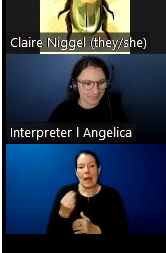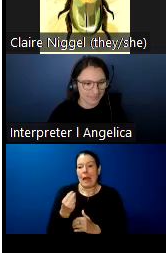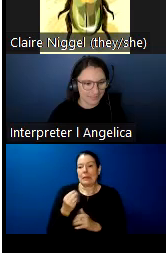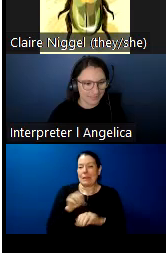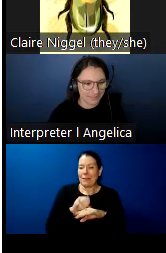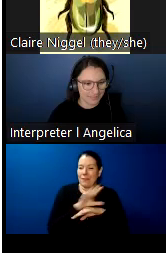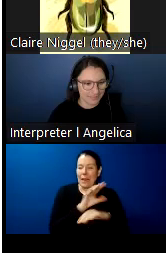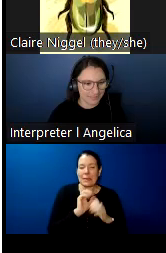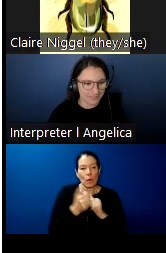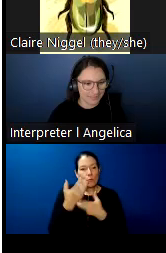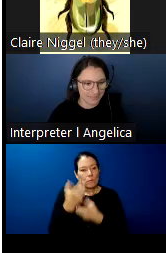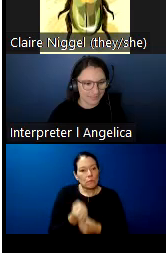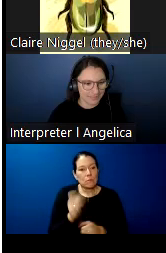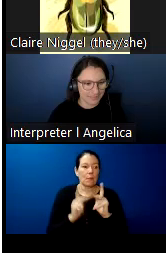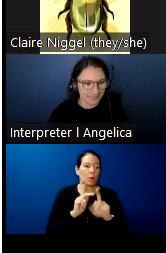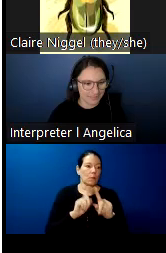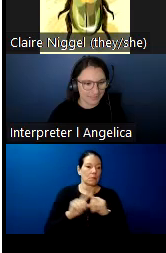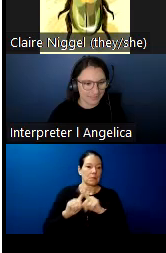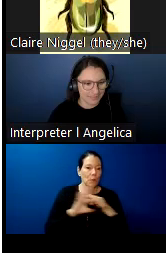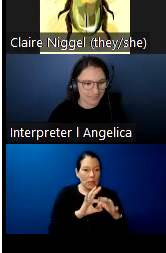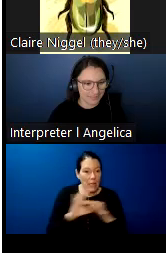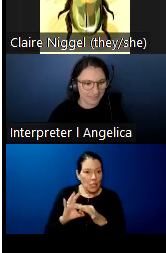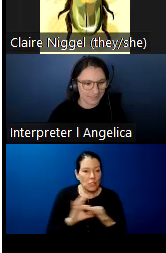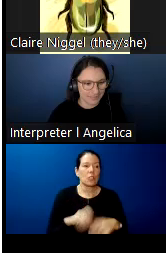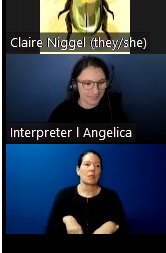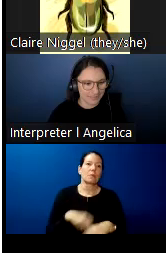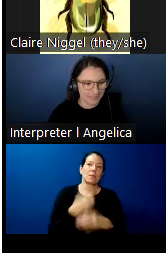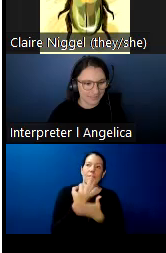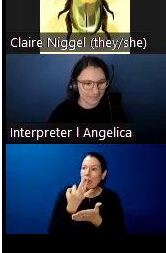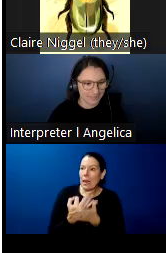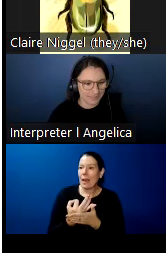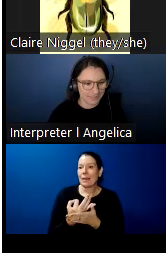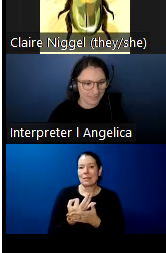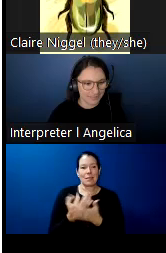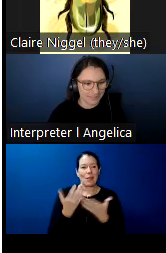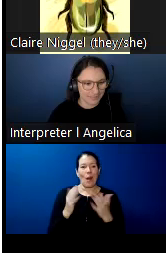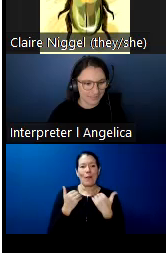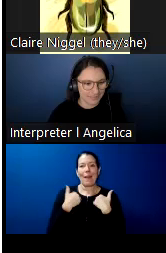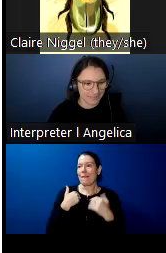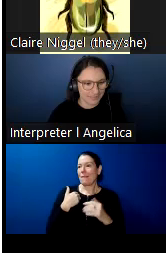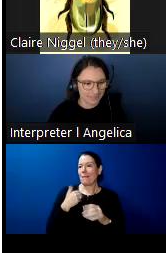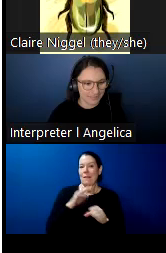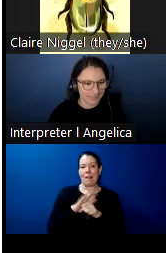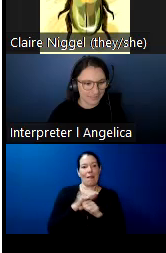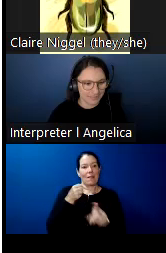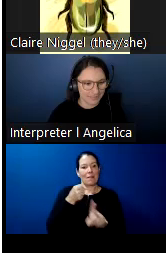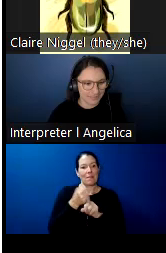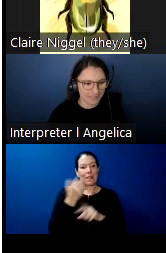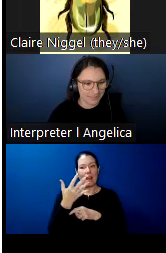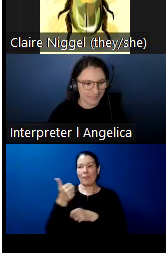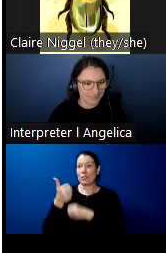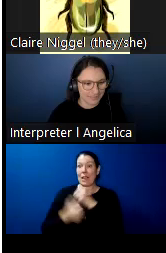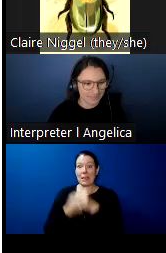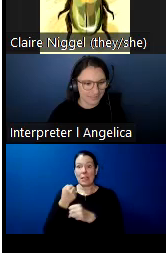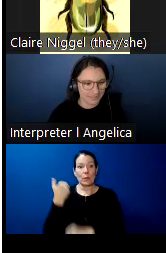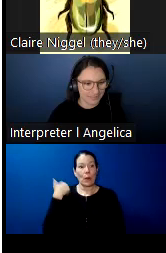in your relationships, and because your career is affected, it affects your finances, which can then have a massive impact, 5-10 years later, because you can't buy property. At